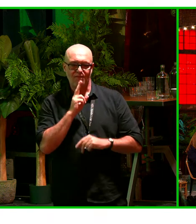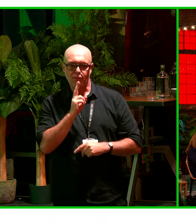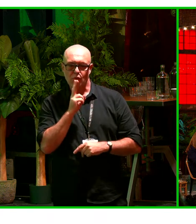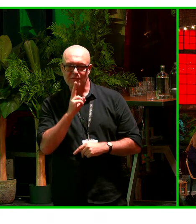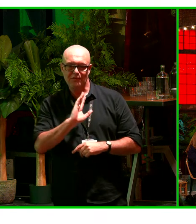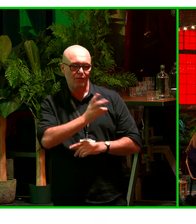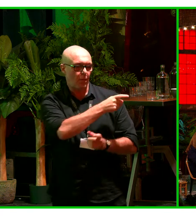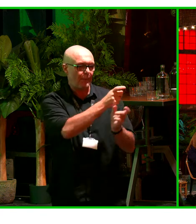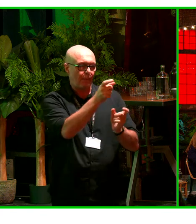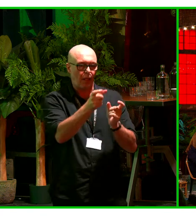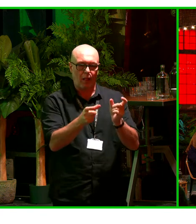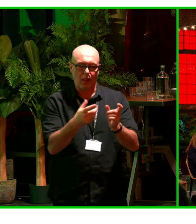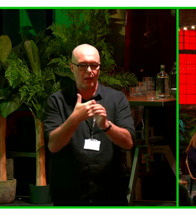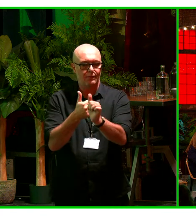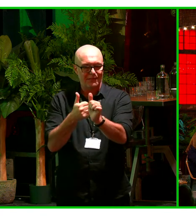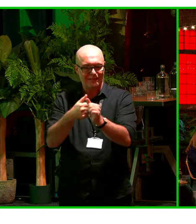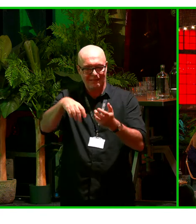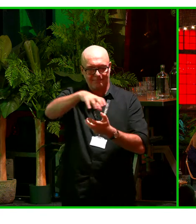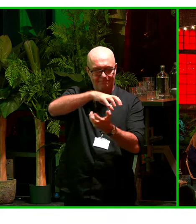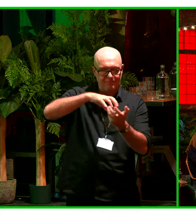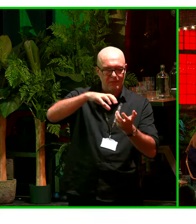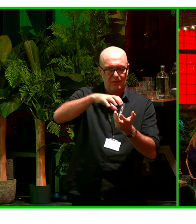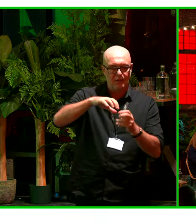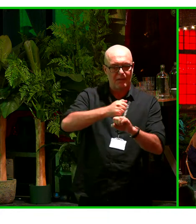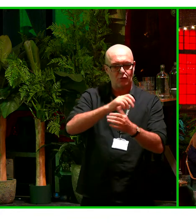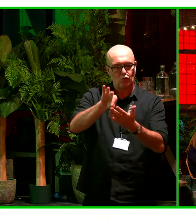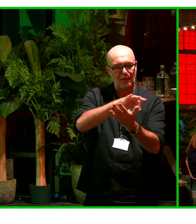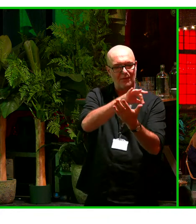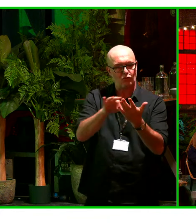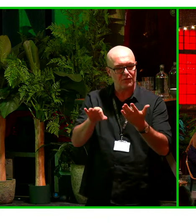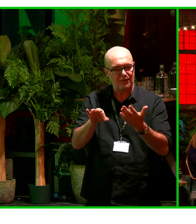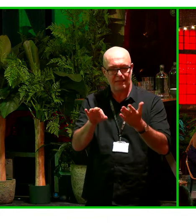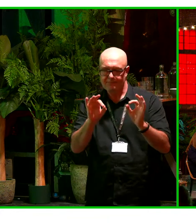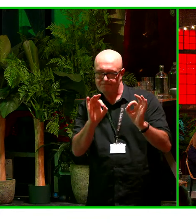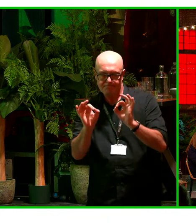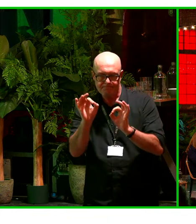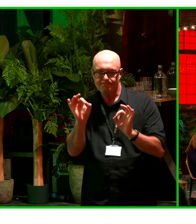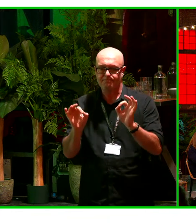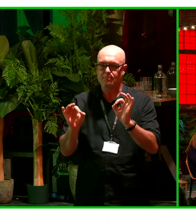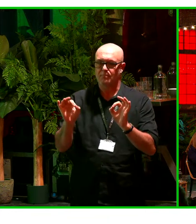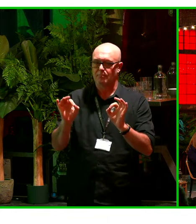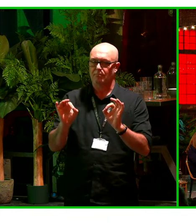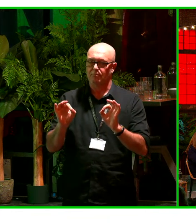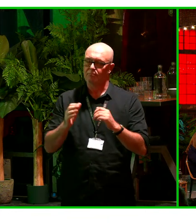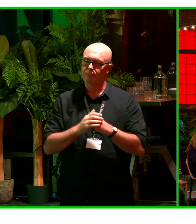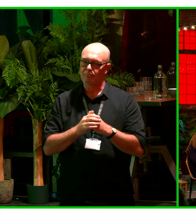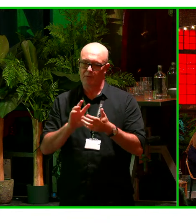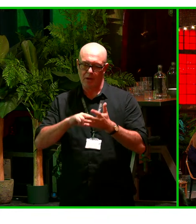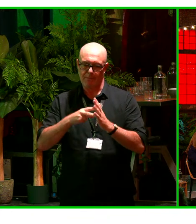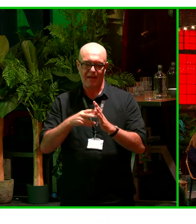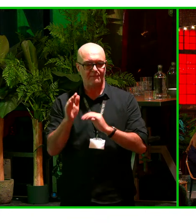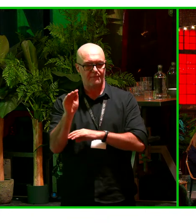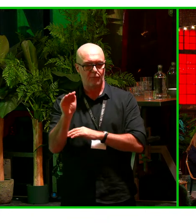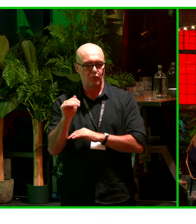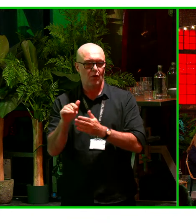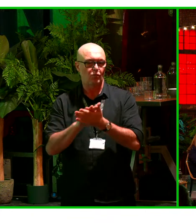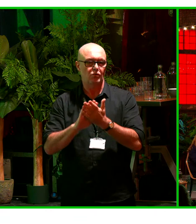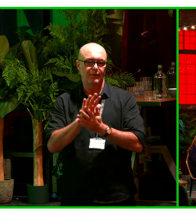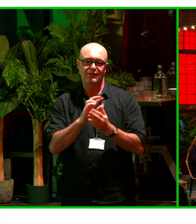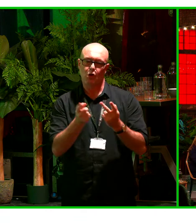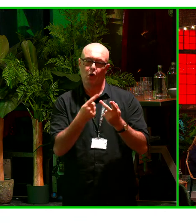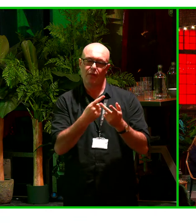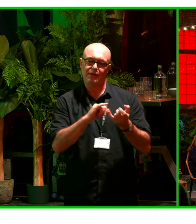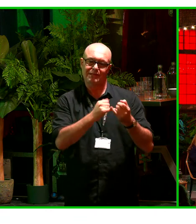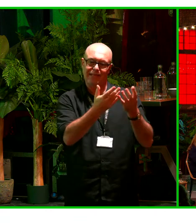the businesses, and making sure there's a kind of a democratic angle to the plan for the future, so that all of the other stakeholders